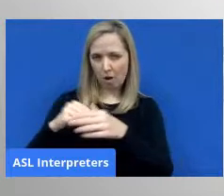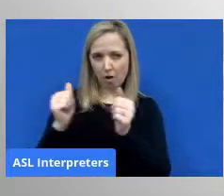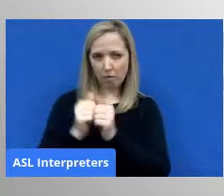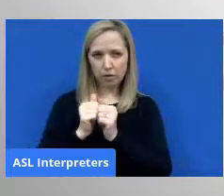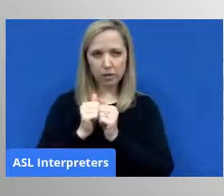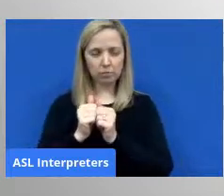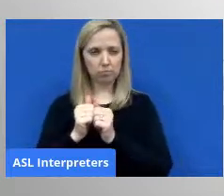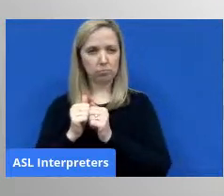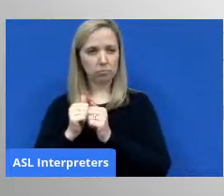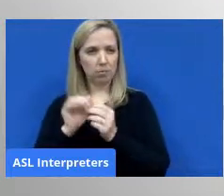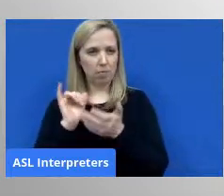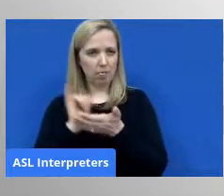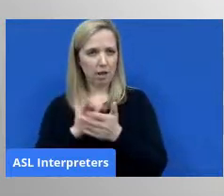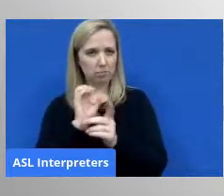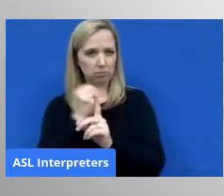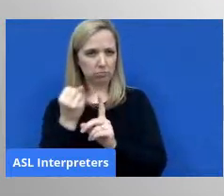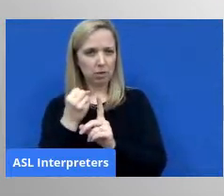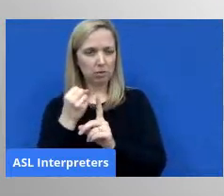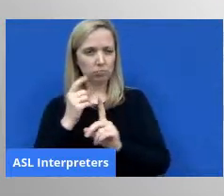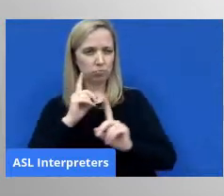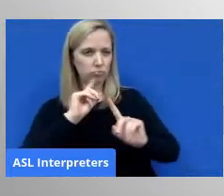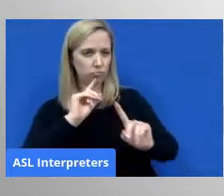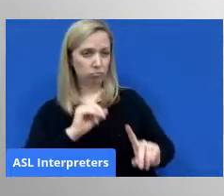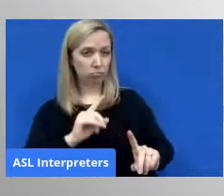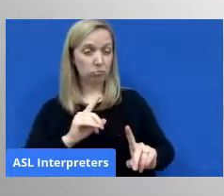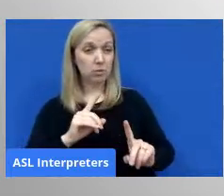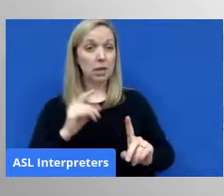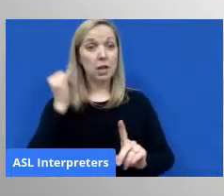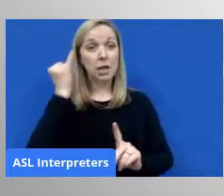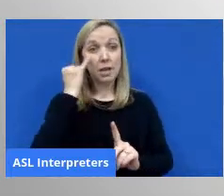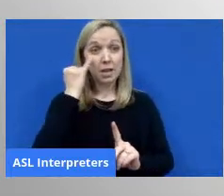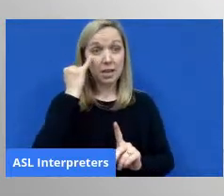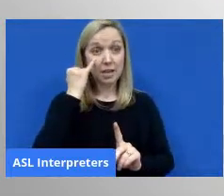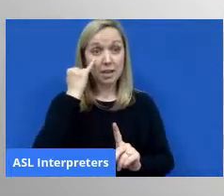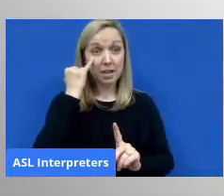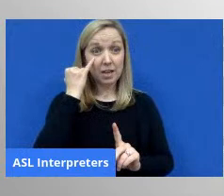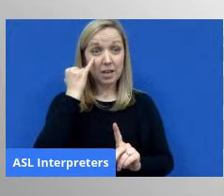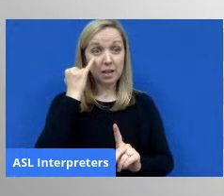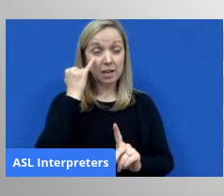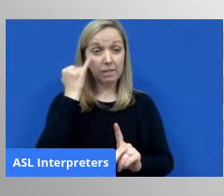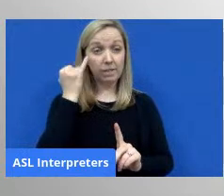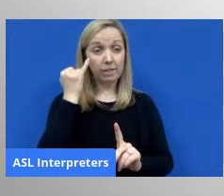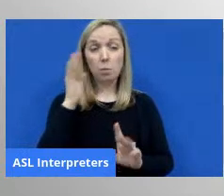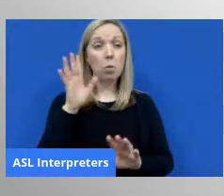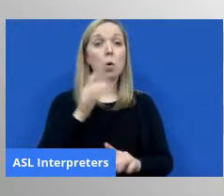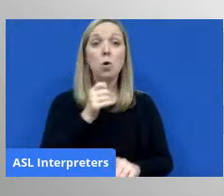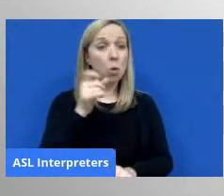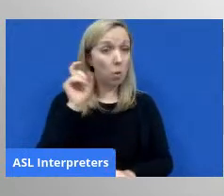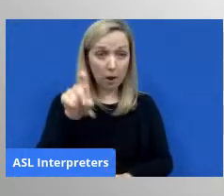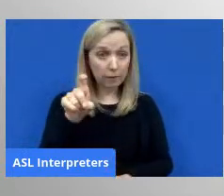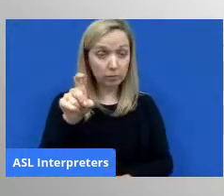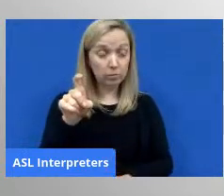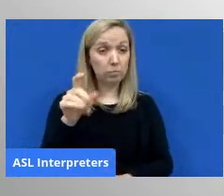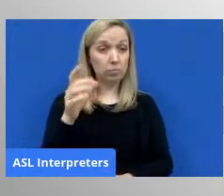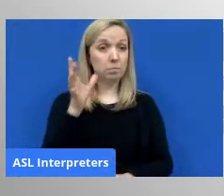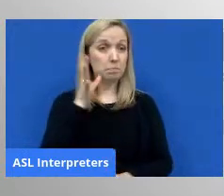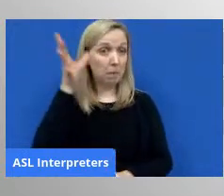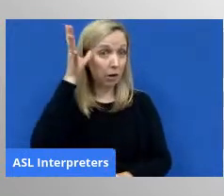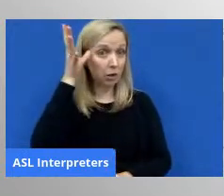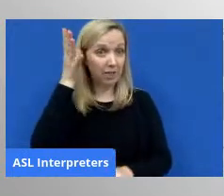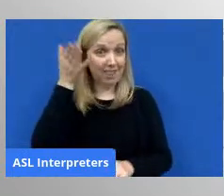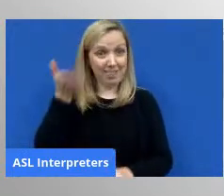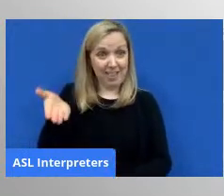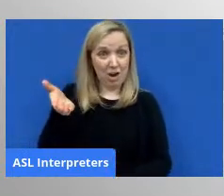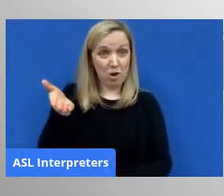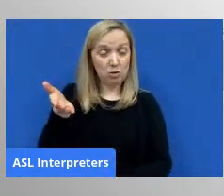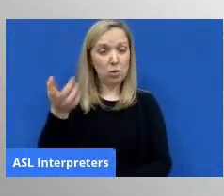official is present, without parental consent, without a parent being present. And so we are having discussions about modifying